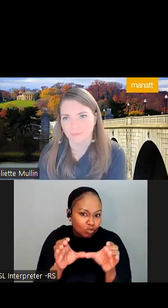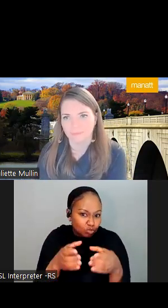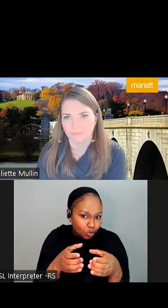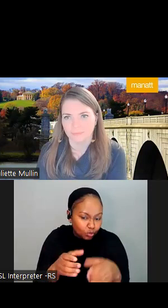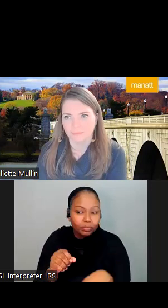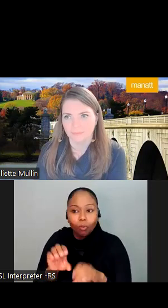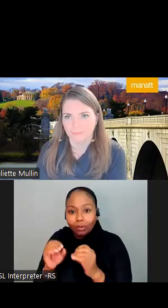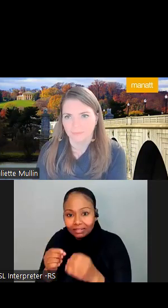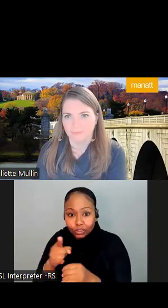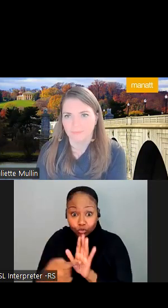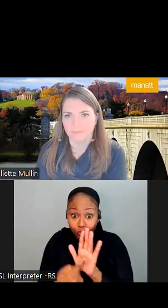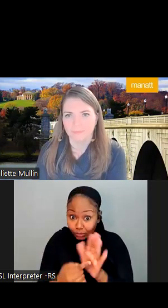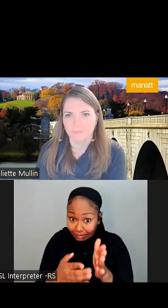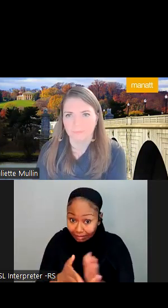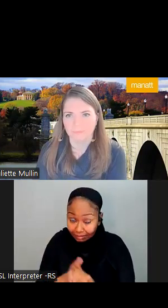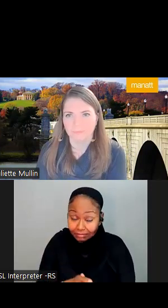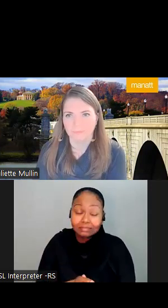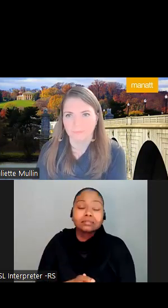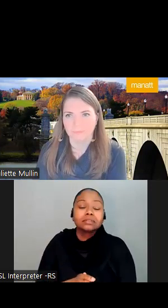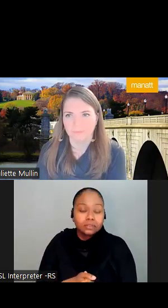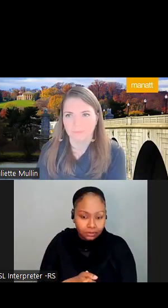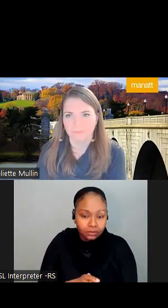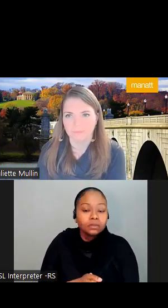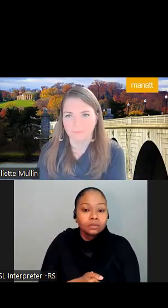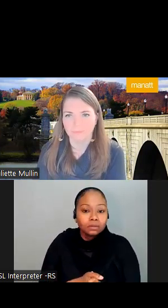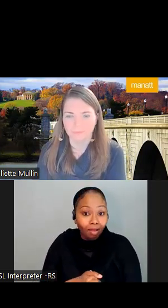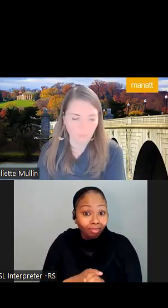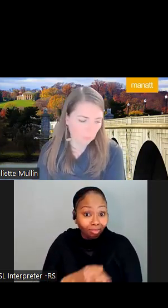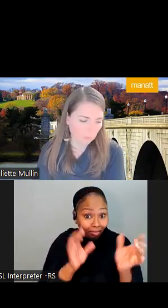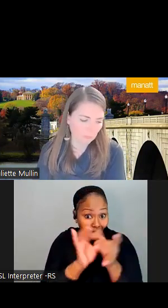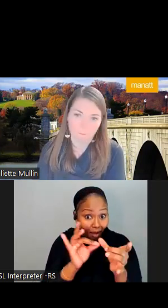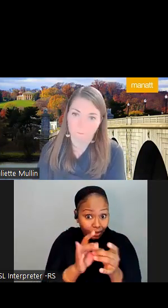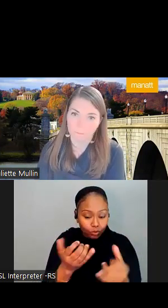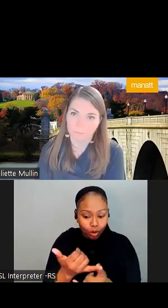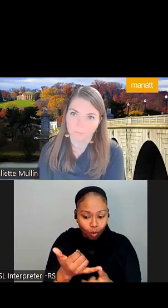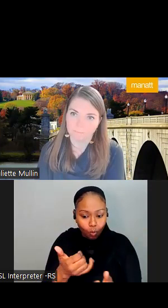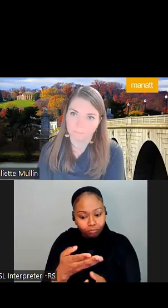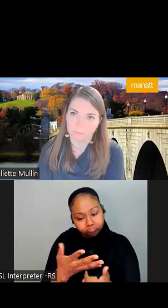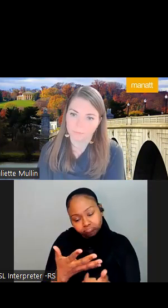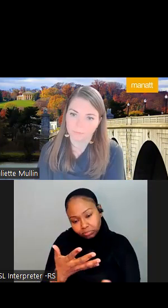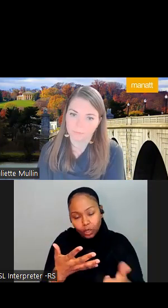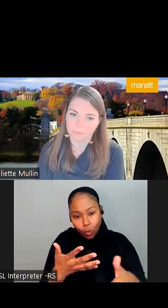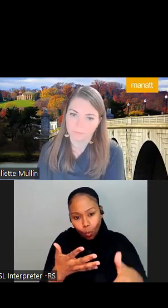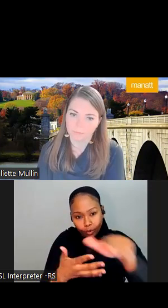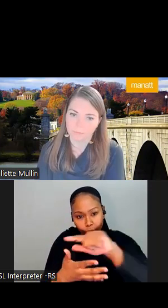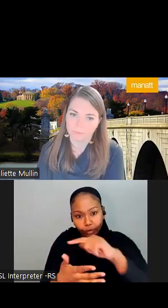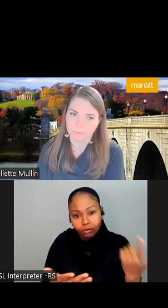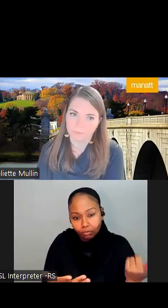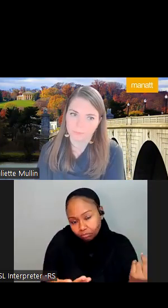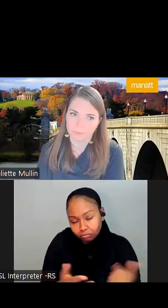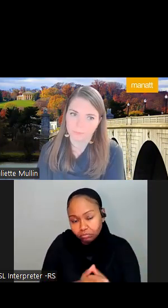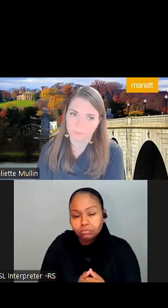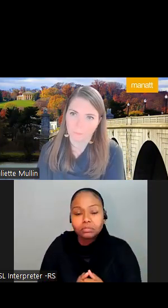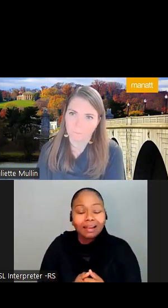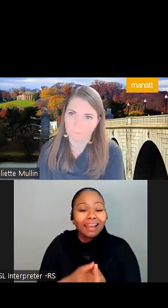taken in the order that they're raised. Work group members may also raise their hand in the reactions feature of Zoom to enter the line for a